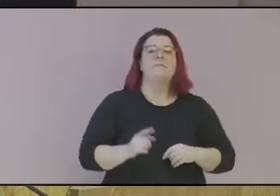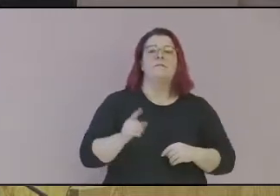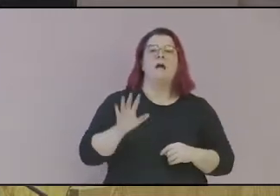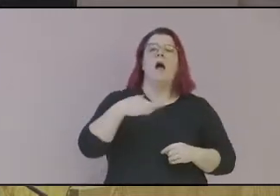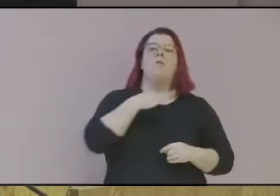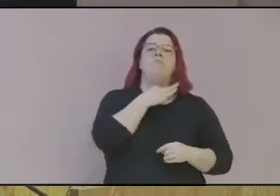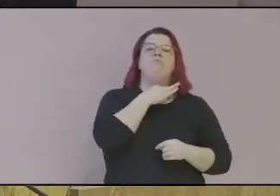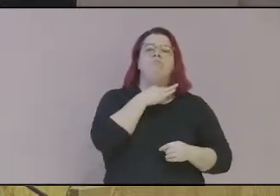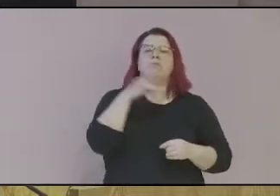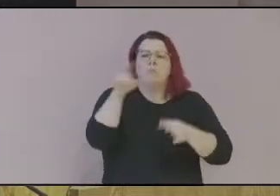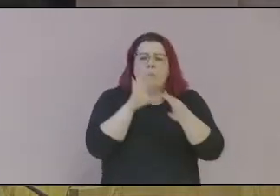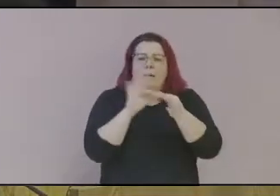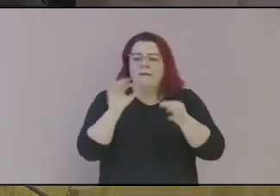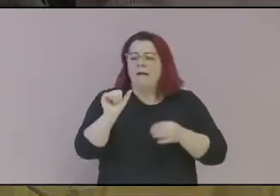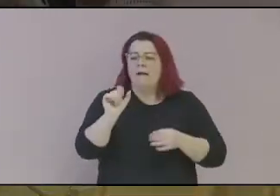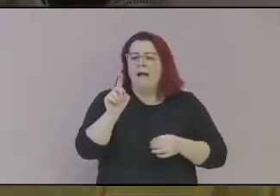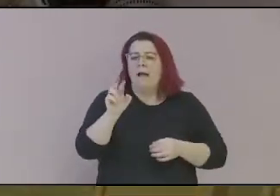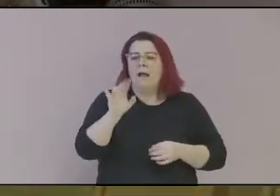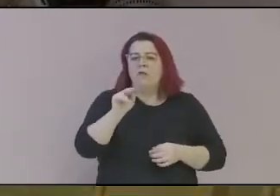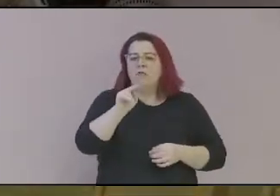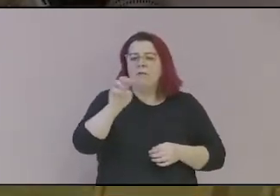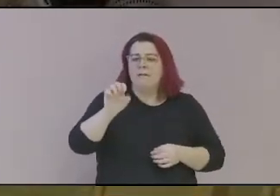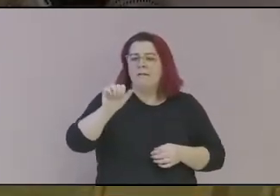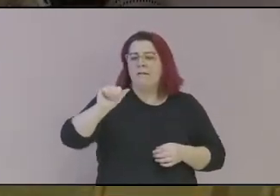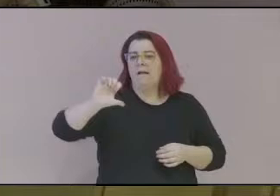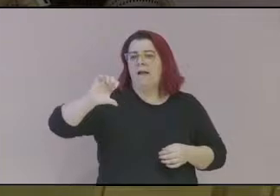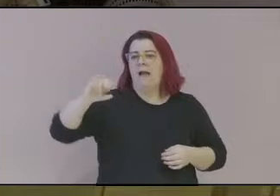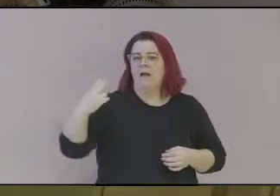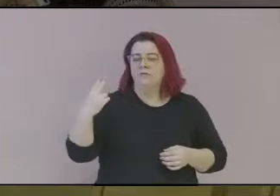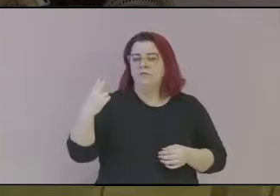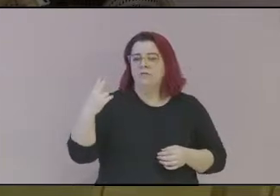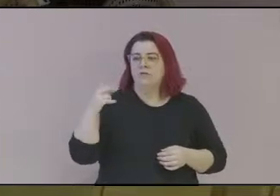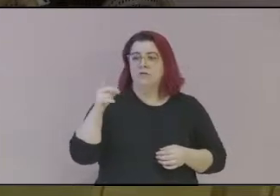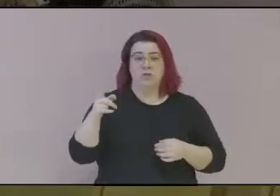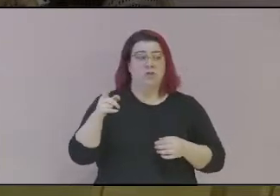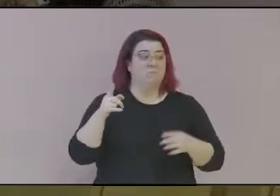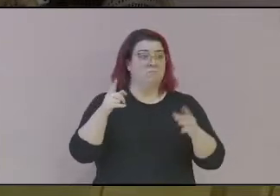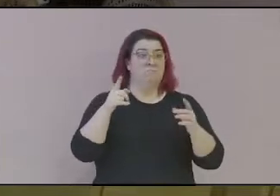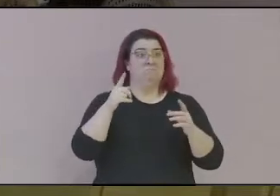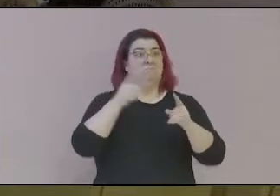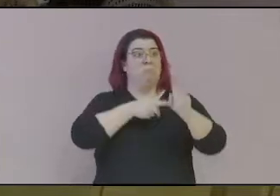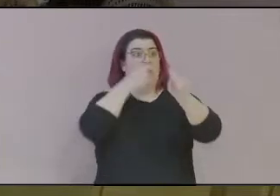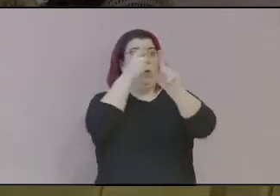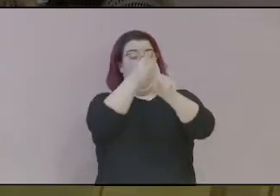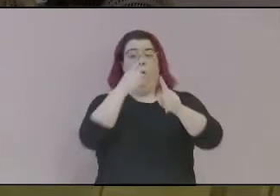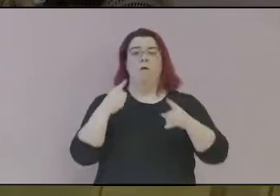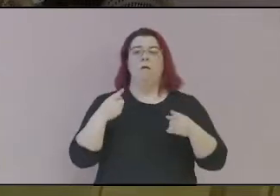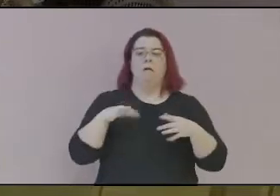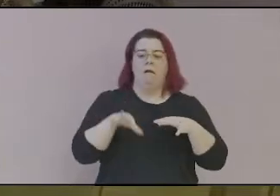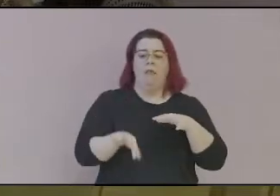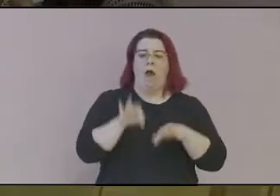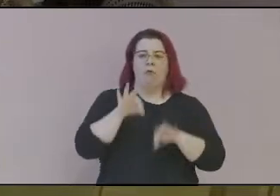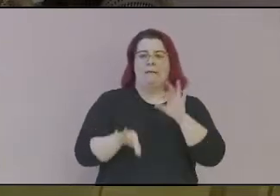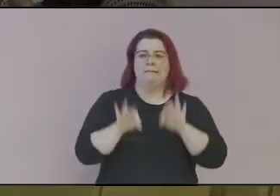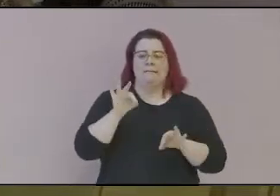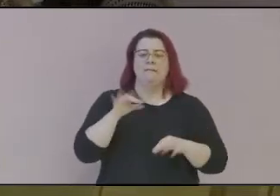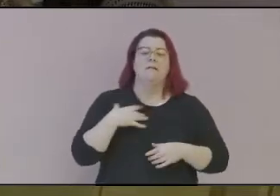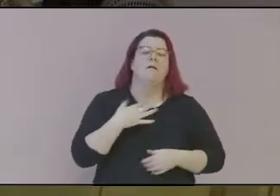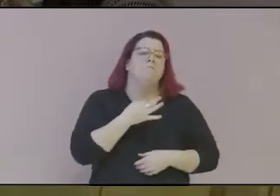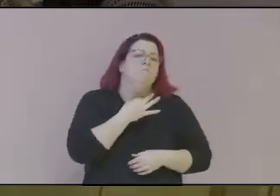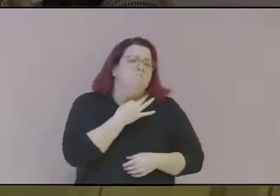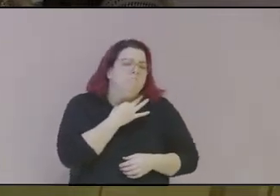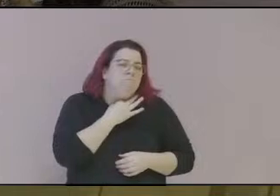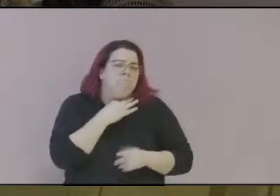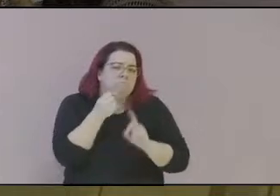And you mentioned her idea of the lottery. And I'm curious to hear more about that. And I'm